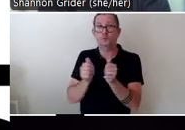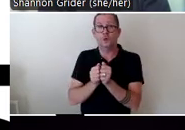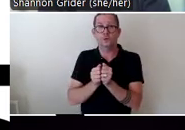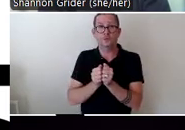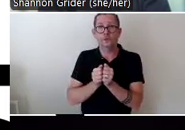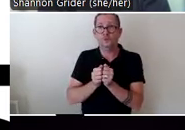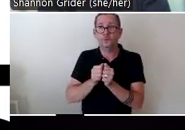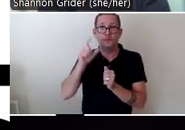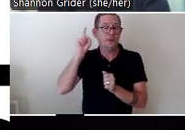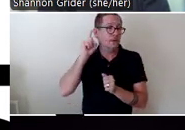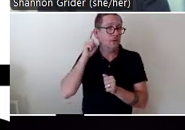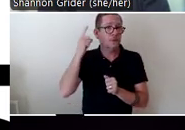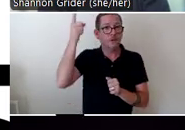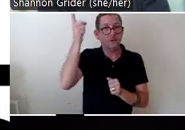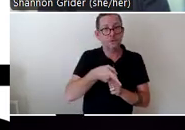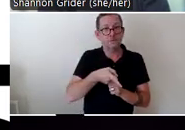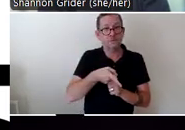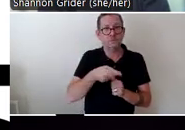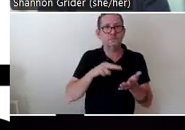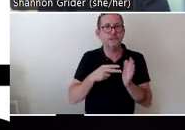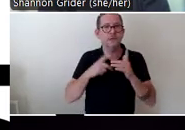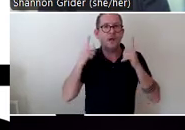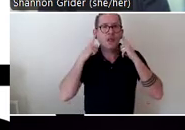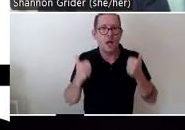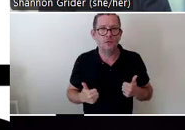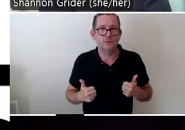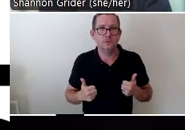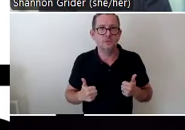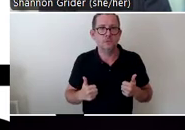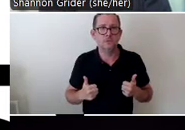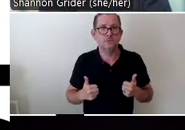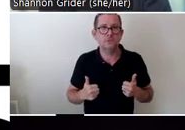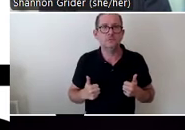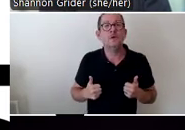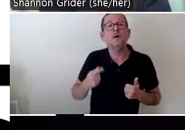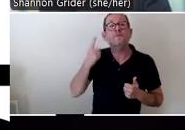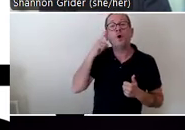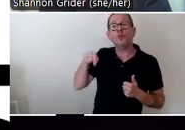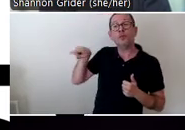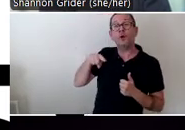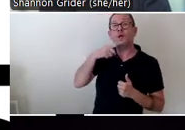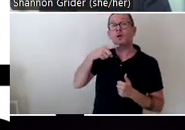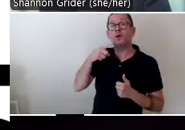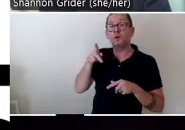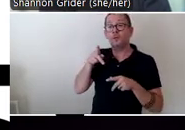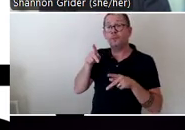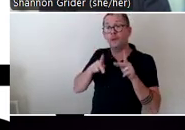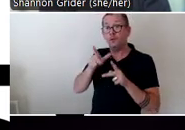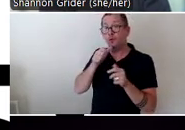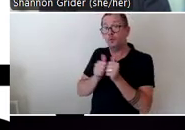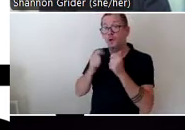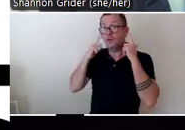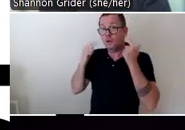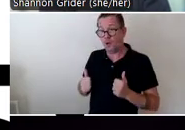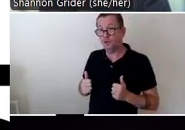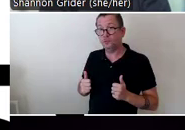and final symbol on the slide is the blue with an ear. That just shows that there's a hearing loss. That's